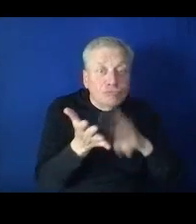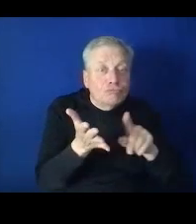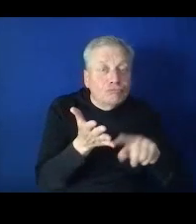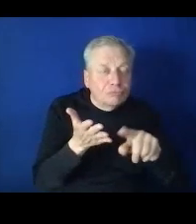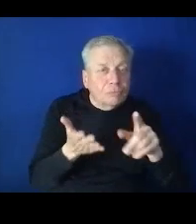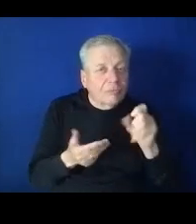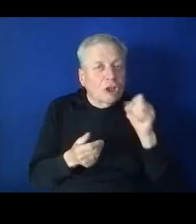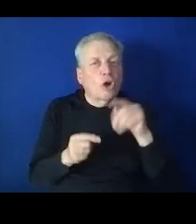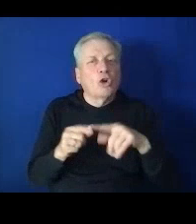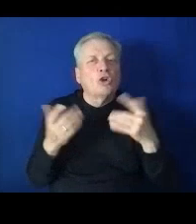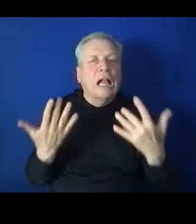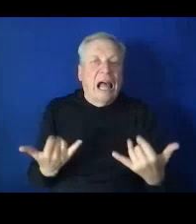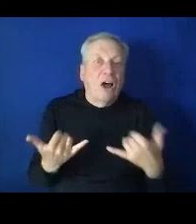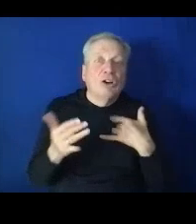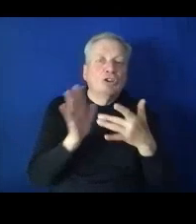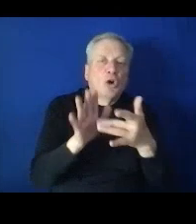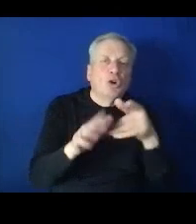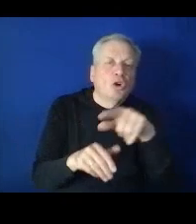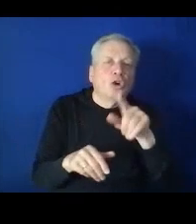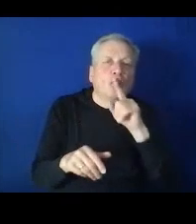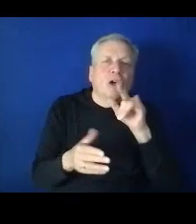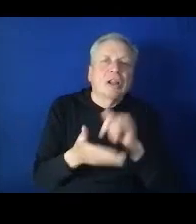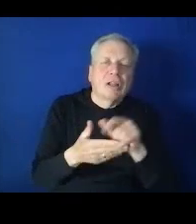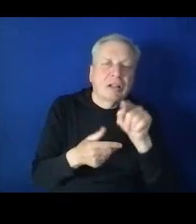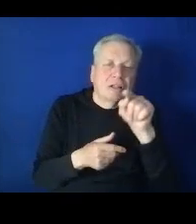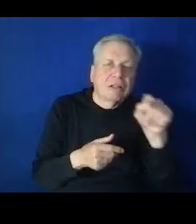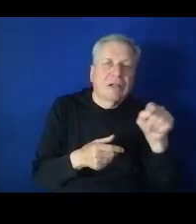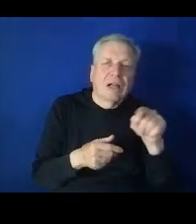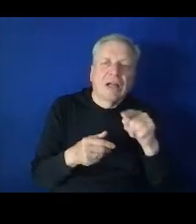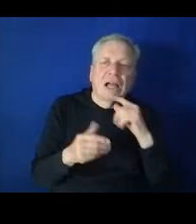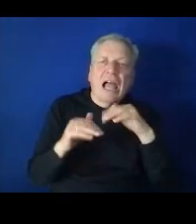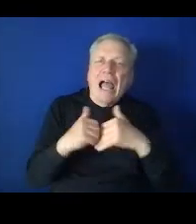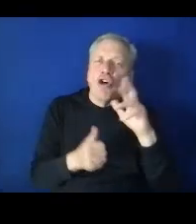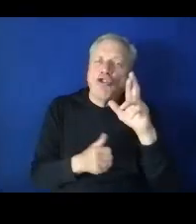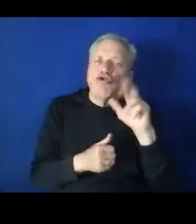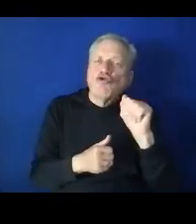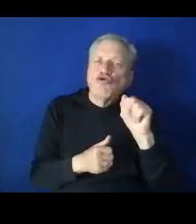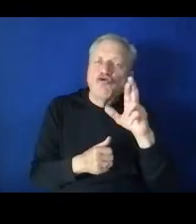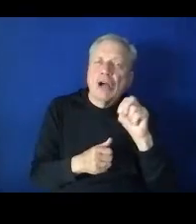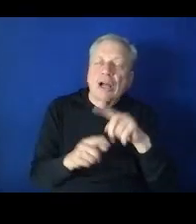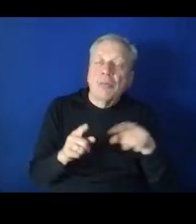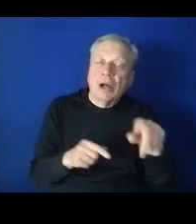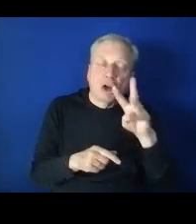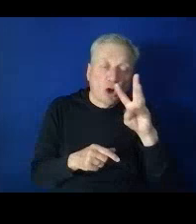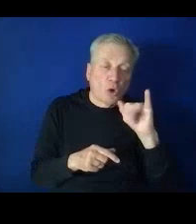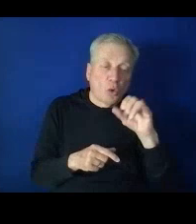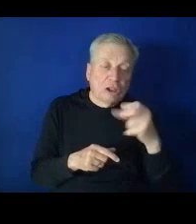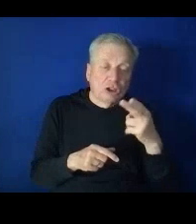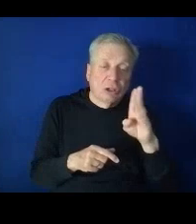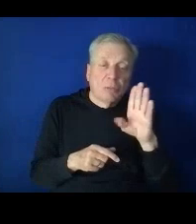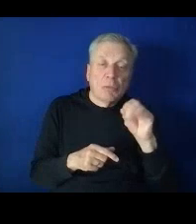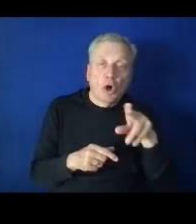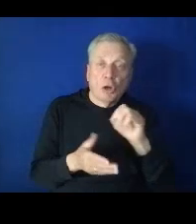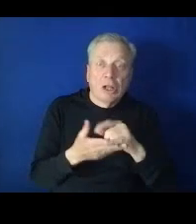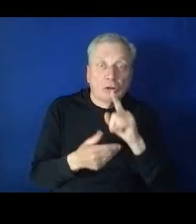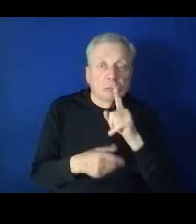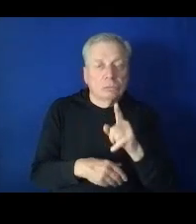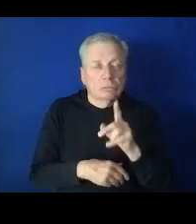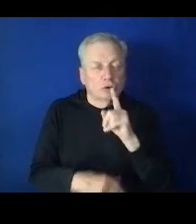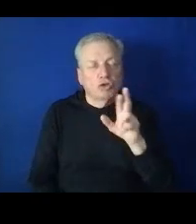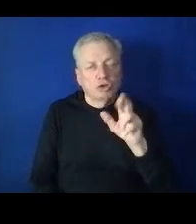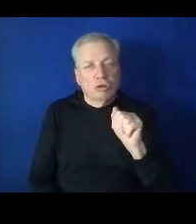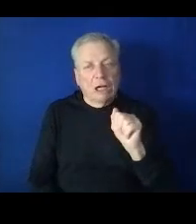Just showing for peculiar moonwort how rare it is, but wishbone is actually just as rare. And